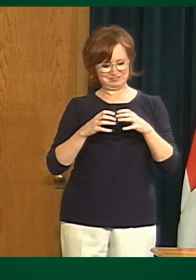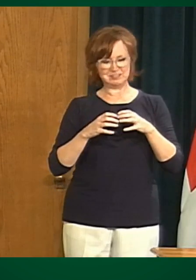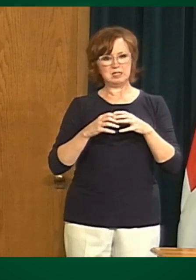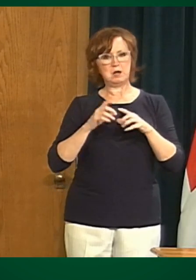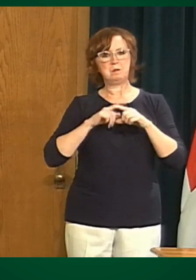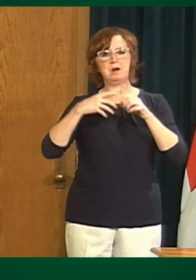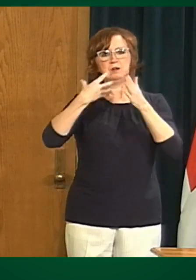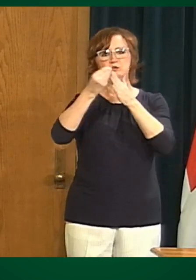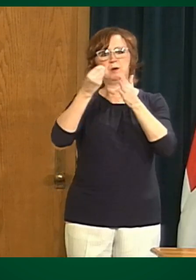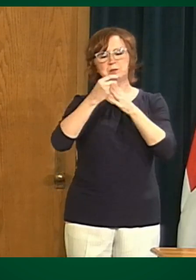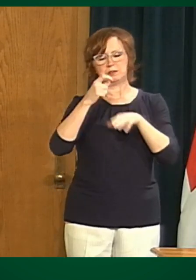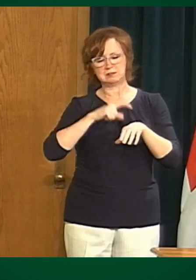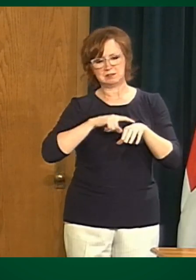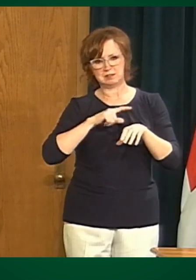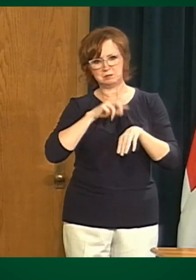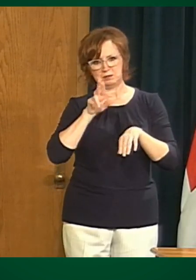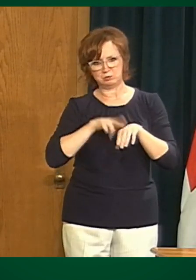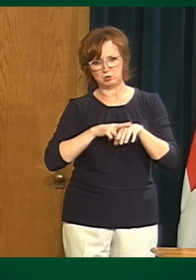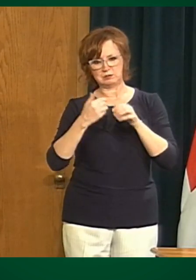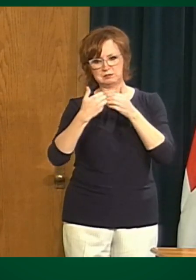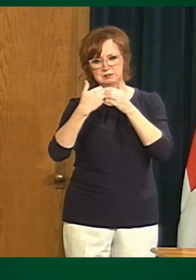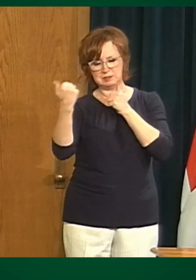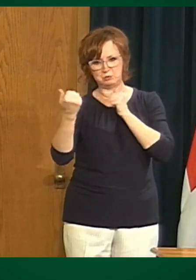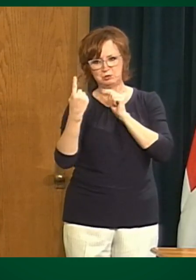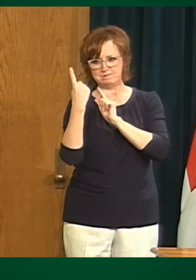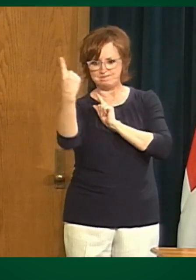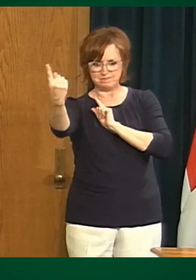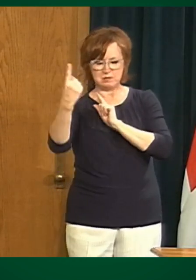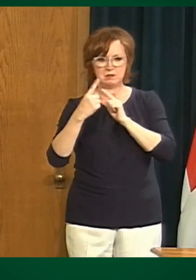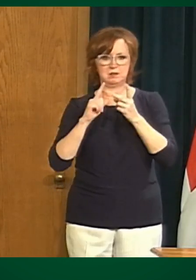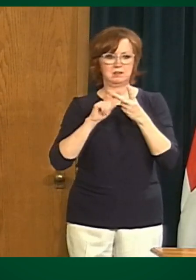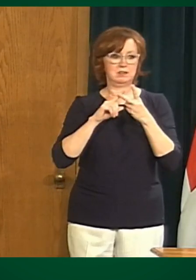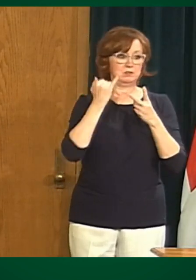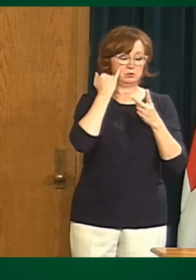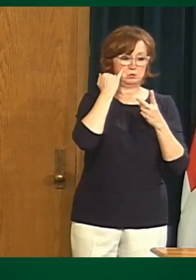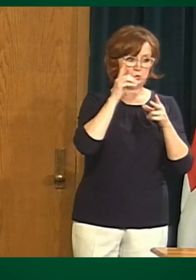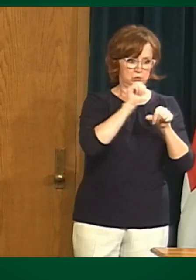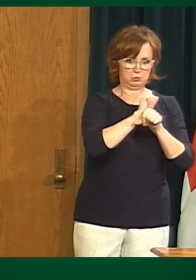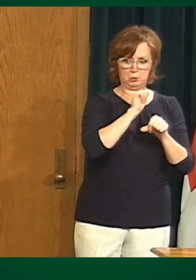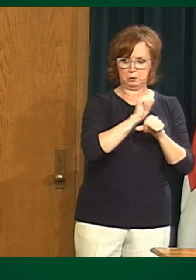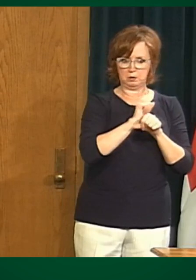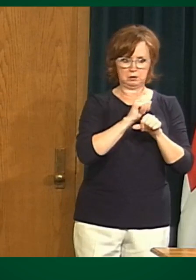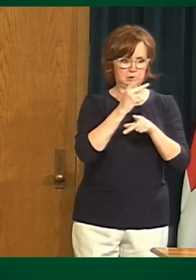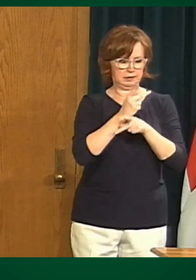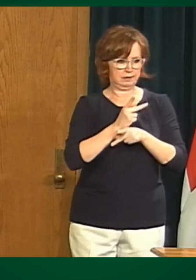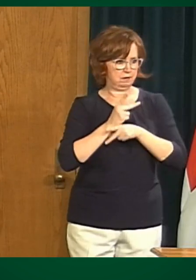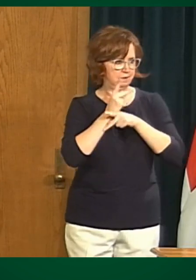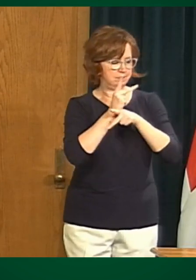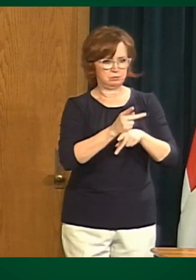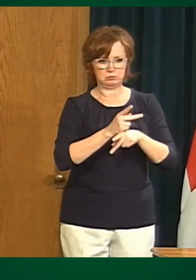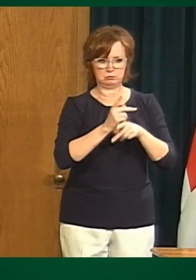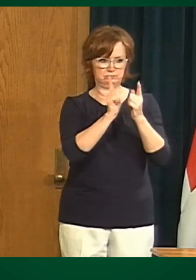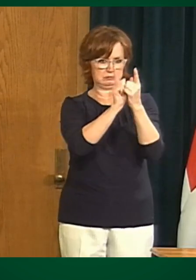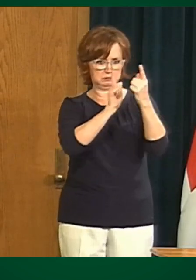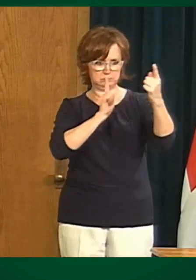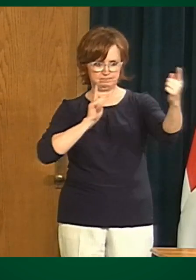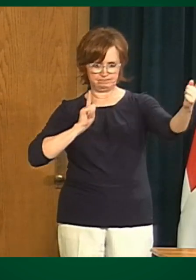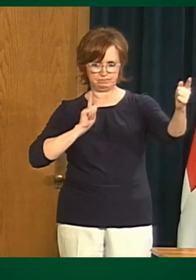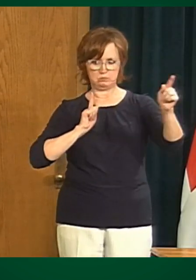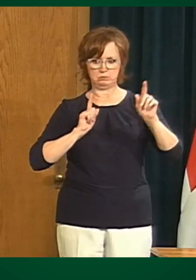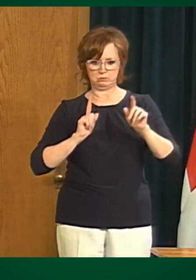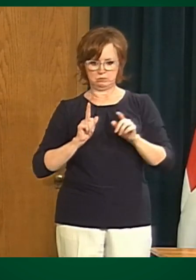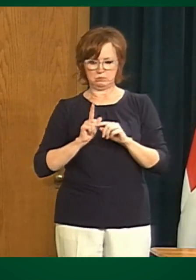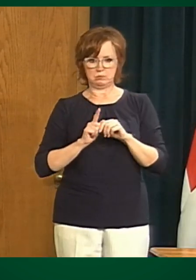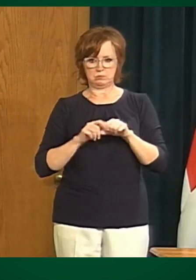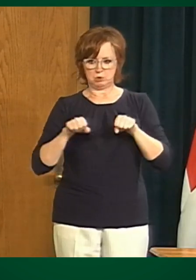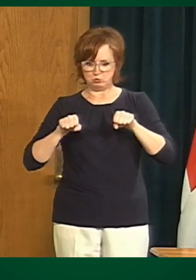physical distancing. When we work in essential services, we still have to use all the precautions, whether it's physical distancing or when you